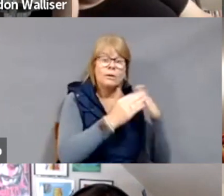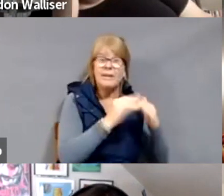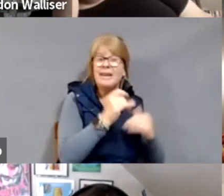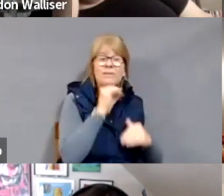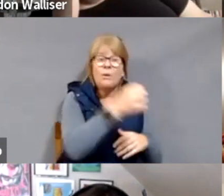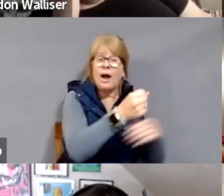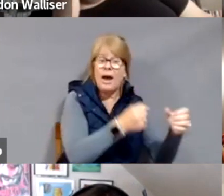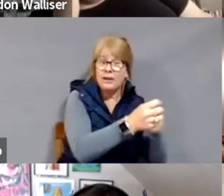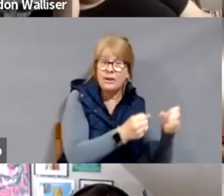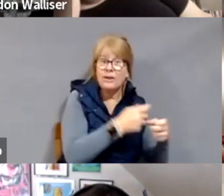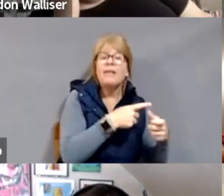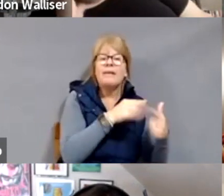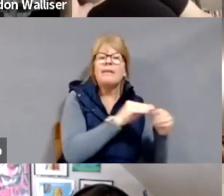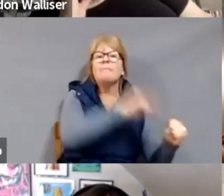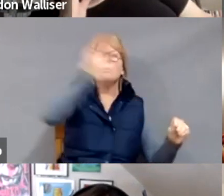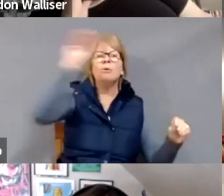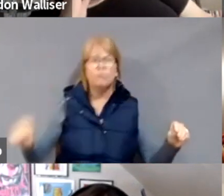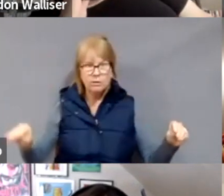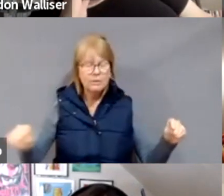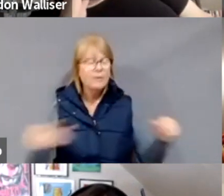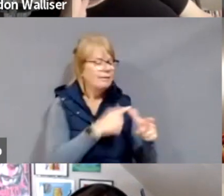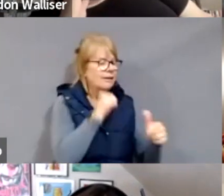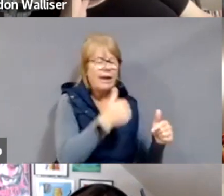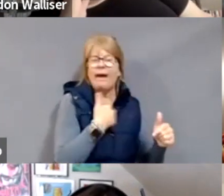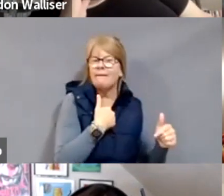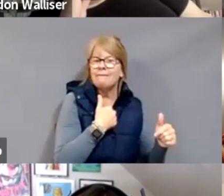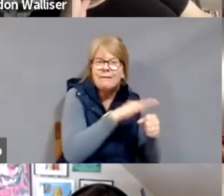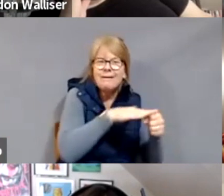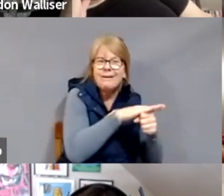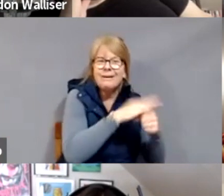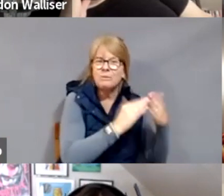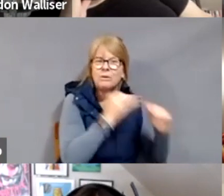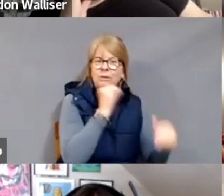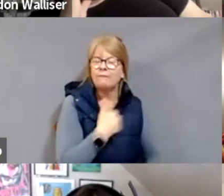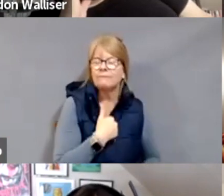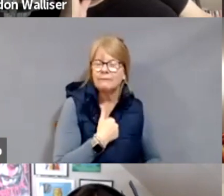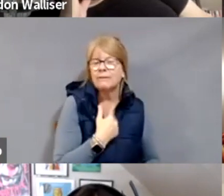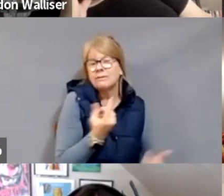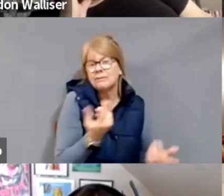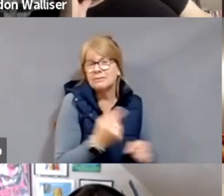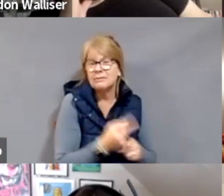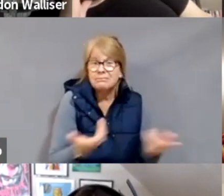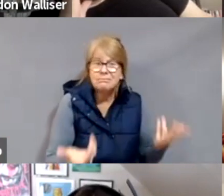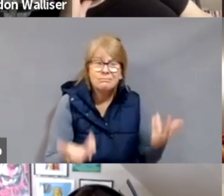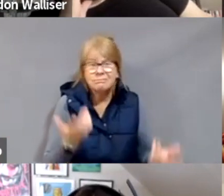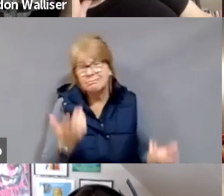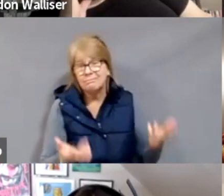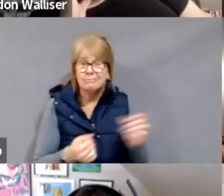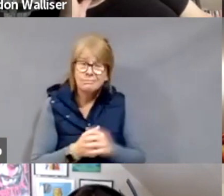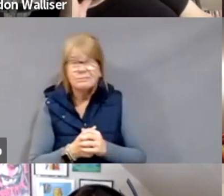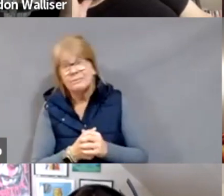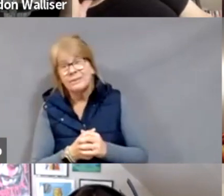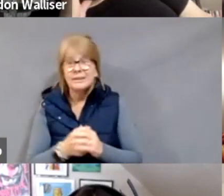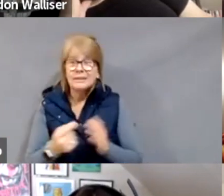them, they move away, and then there is no local community. So, you know, and I, you know, frankly, sometimes